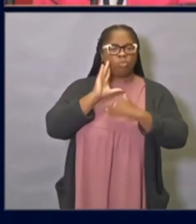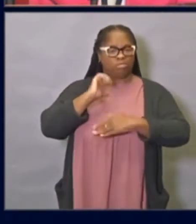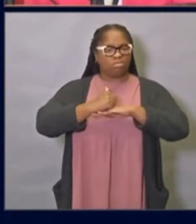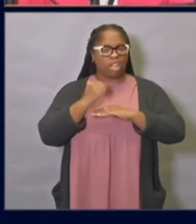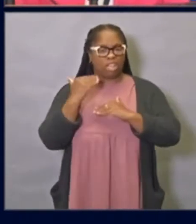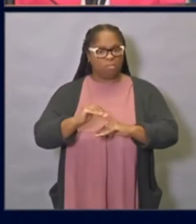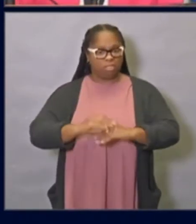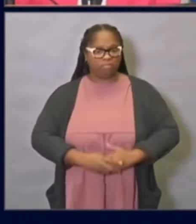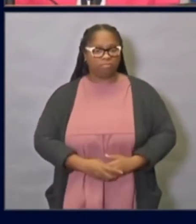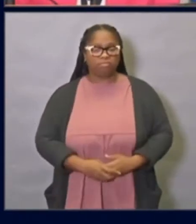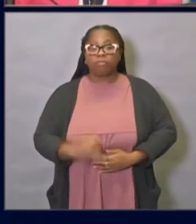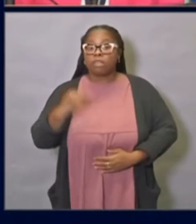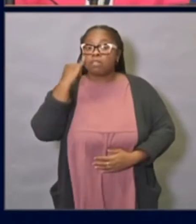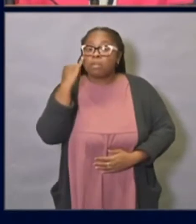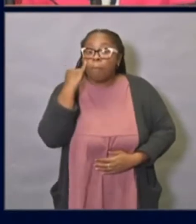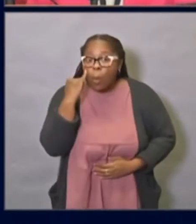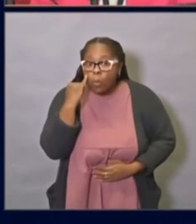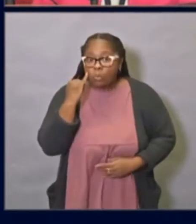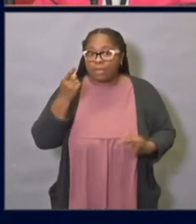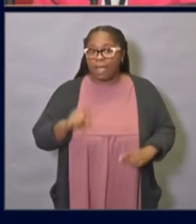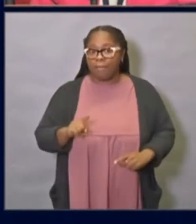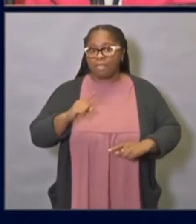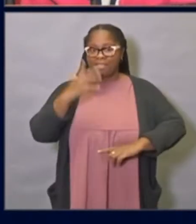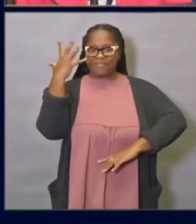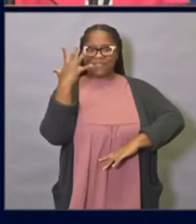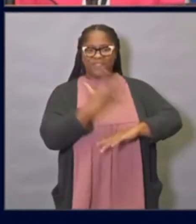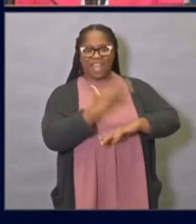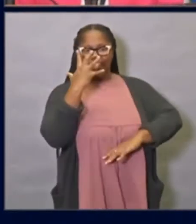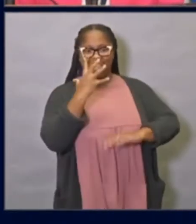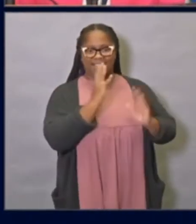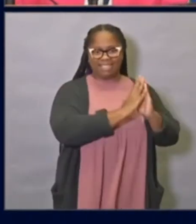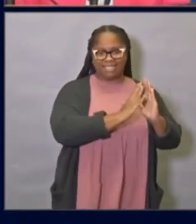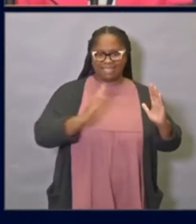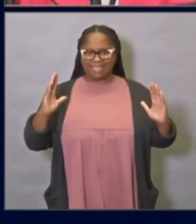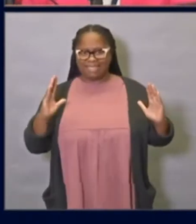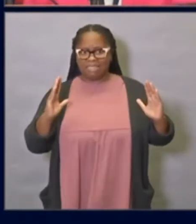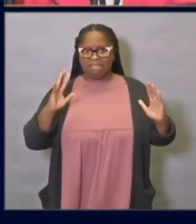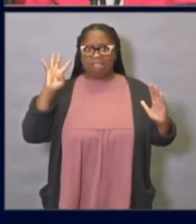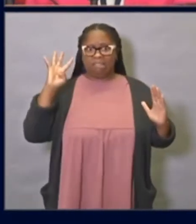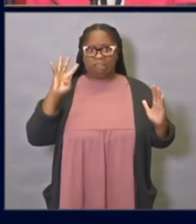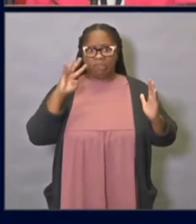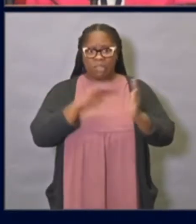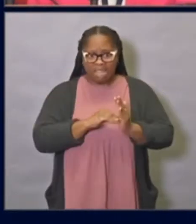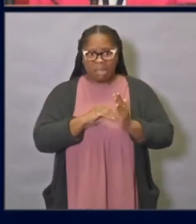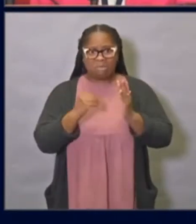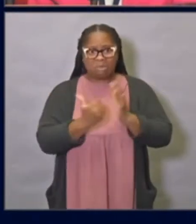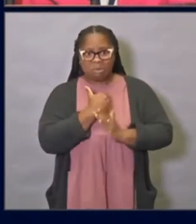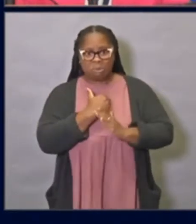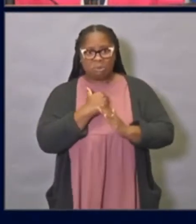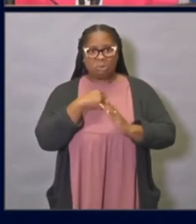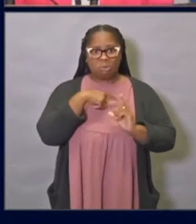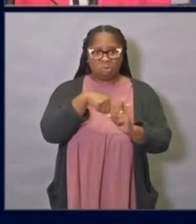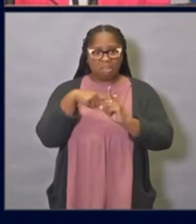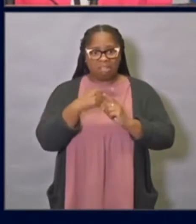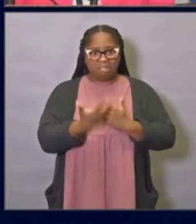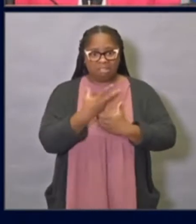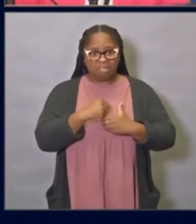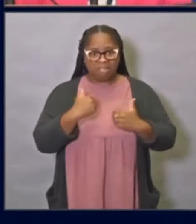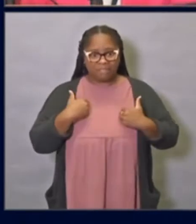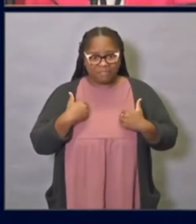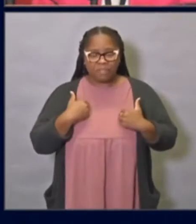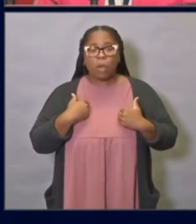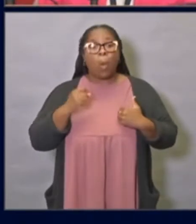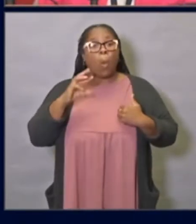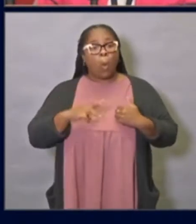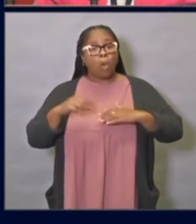the 5-day average of cases is 4,000 or more, or hospitalizations